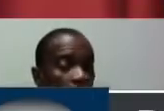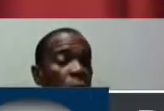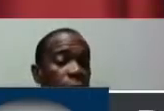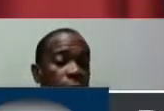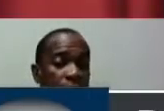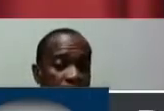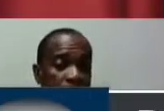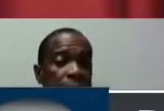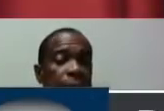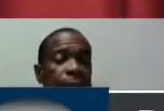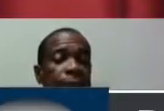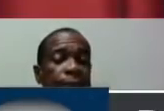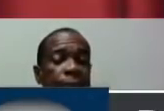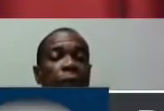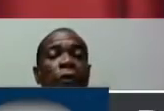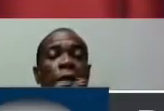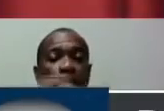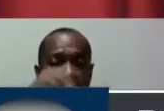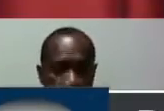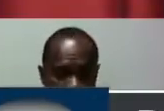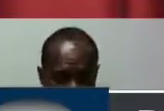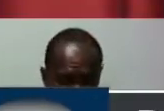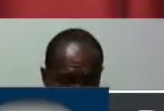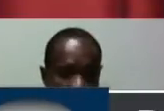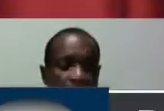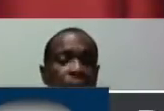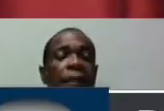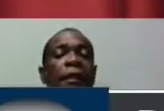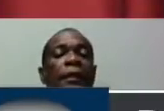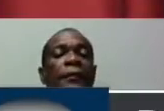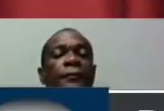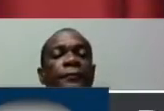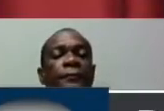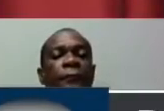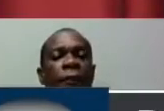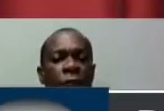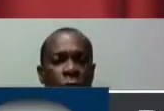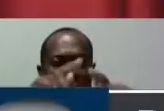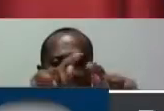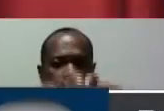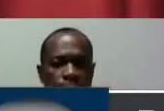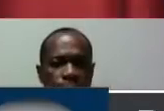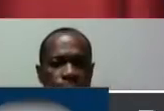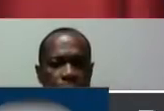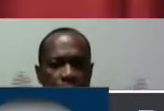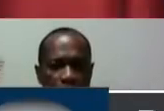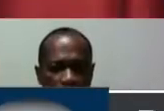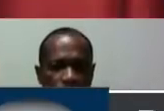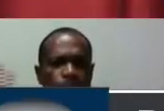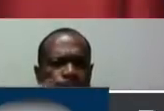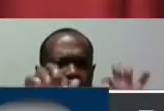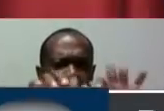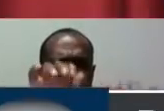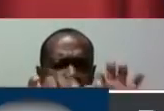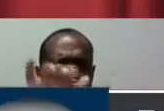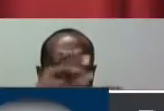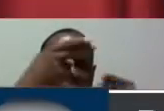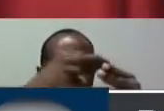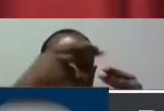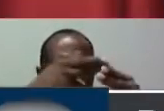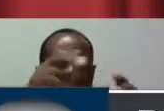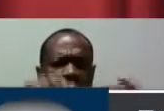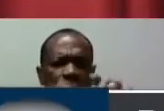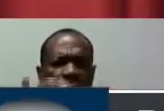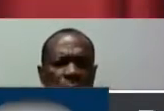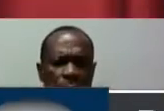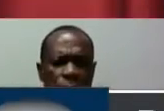You will input that on a form that comes up on this TT BizLink portal. You'll put in your name, your address,